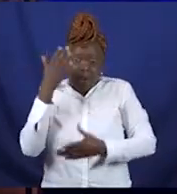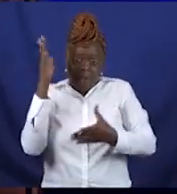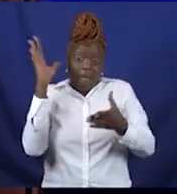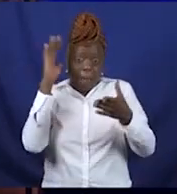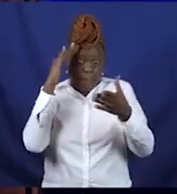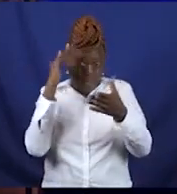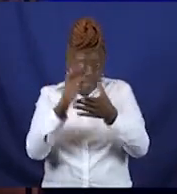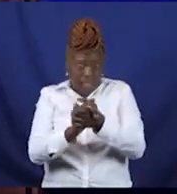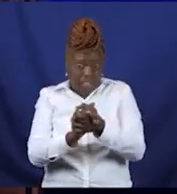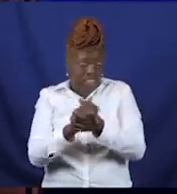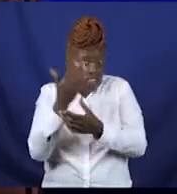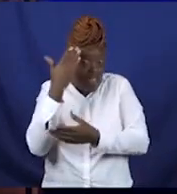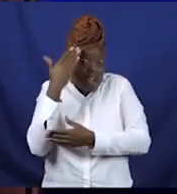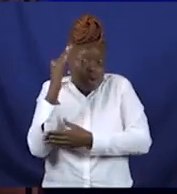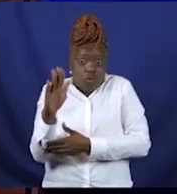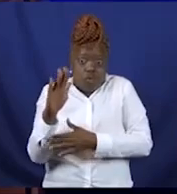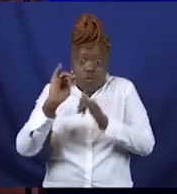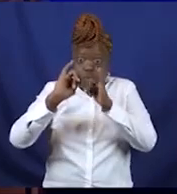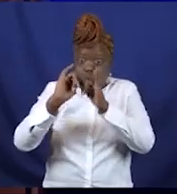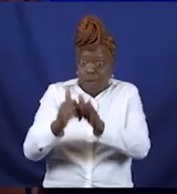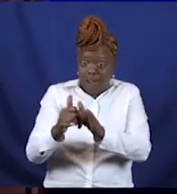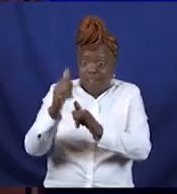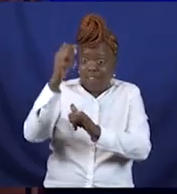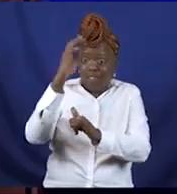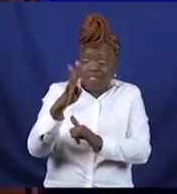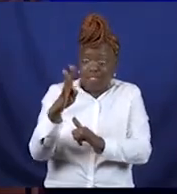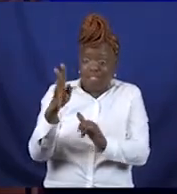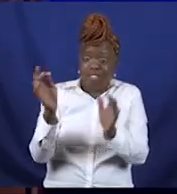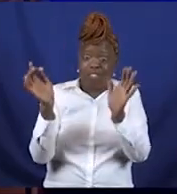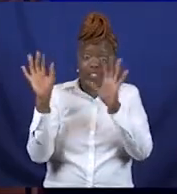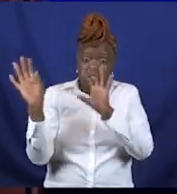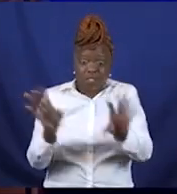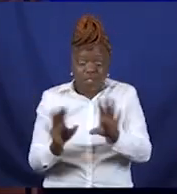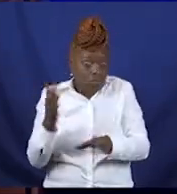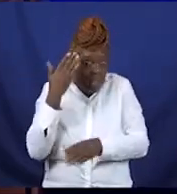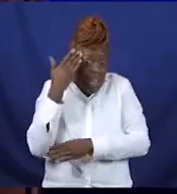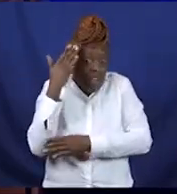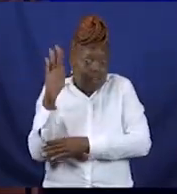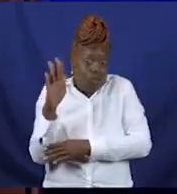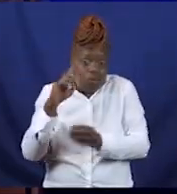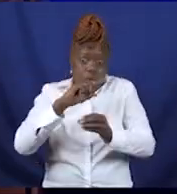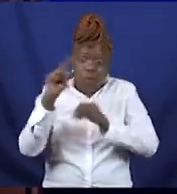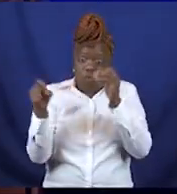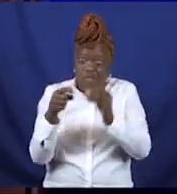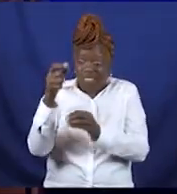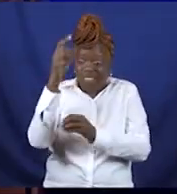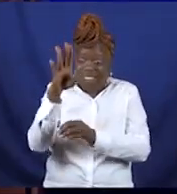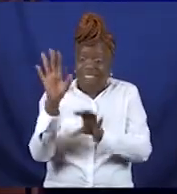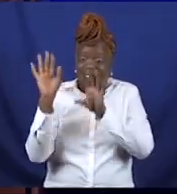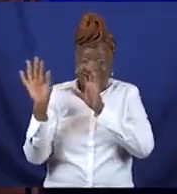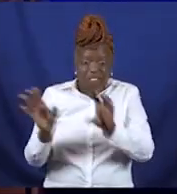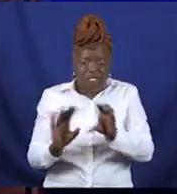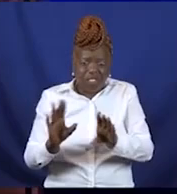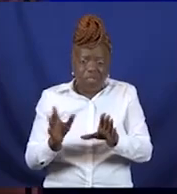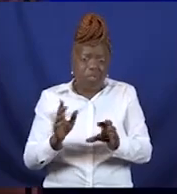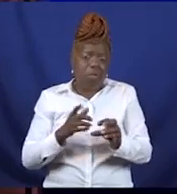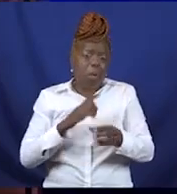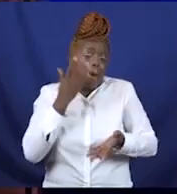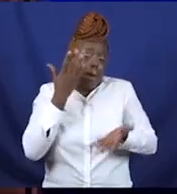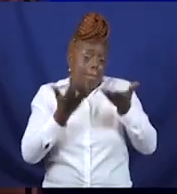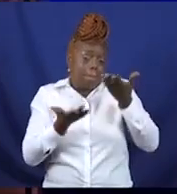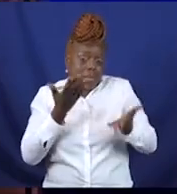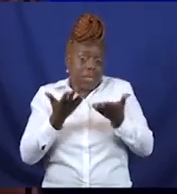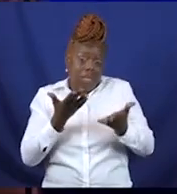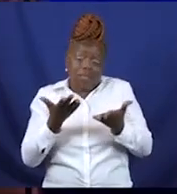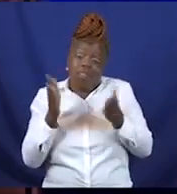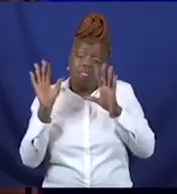know how God's going to do it. I don't know when God's going to do it. It seemed like he should have done it by now. I was a little frustrated there for a